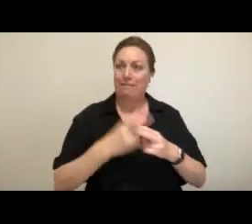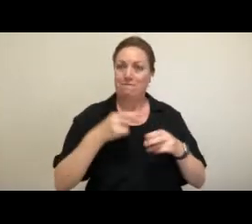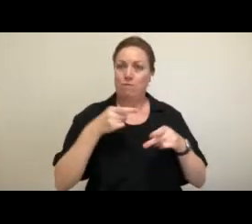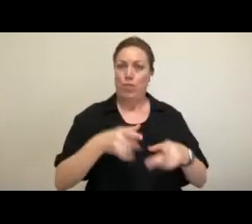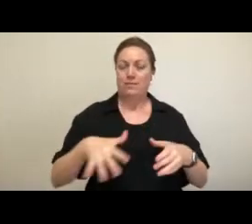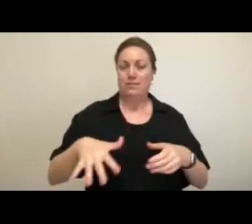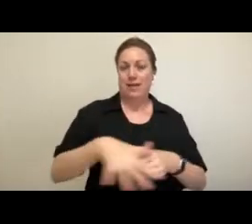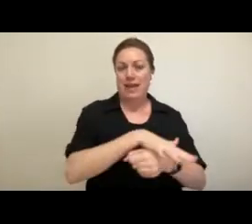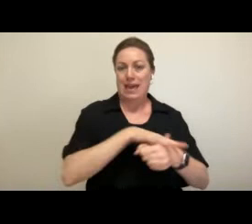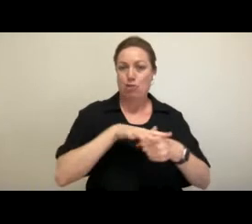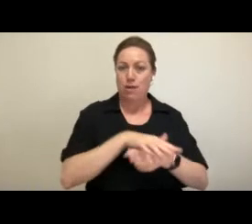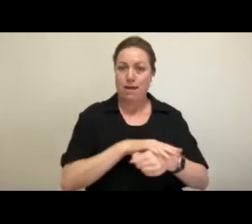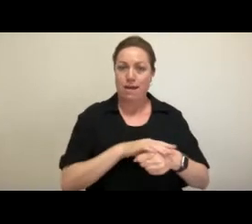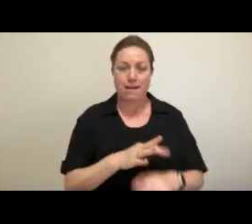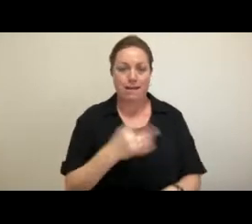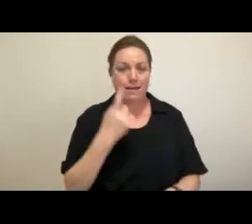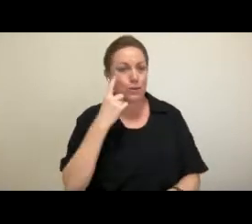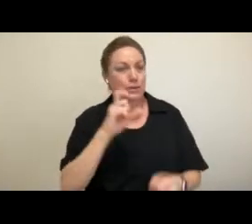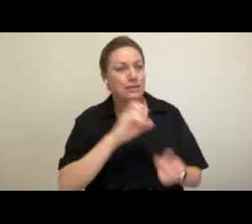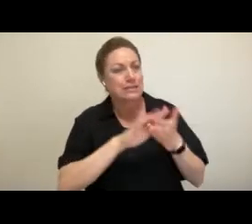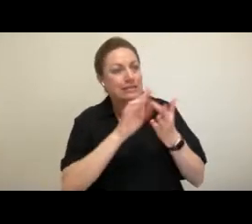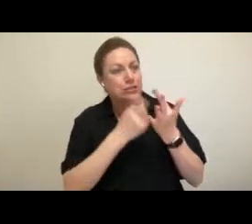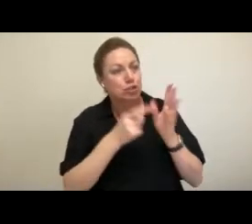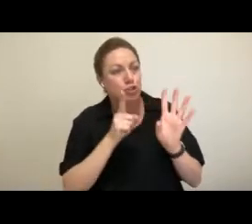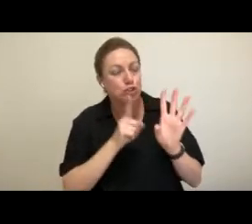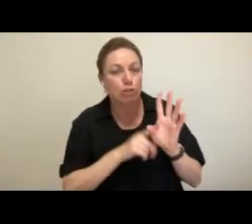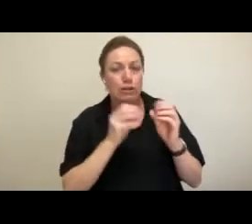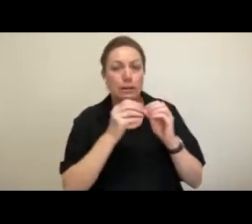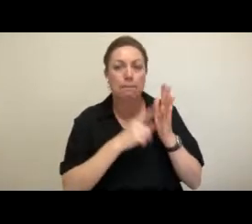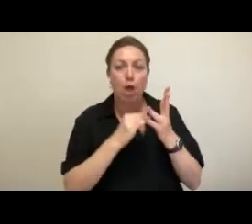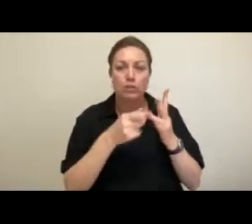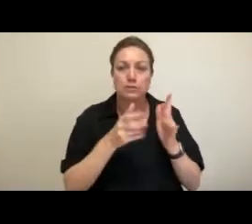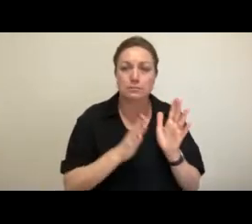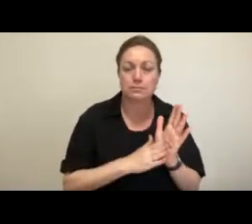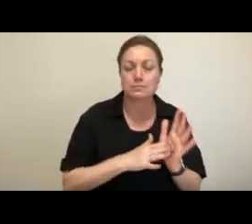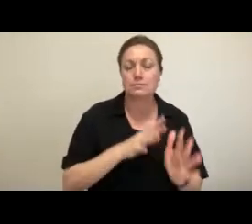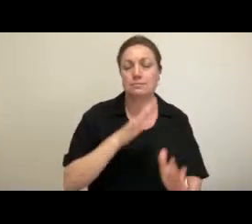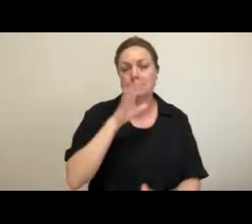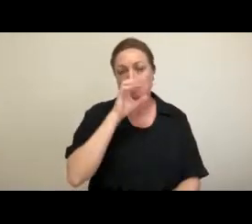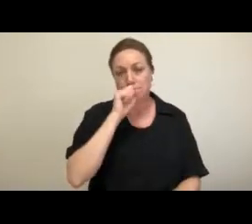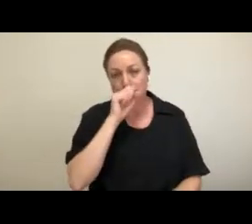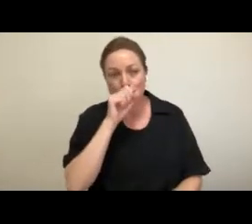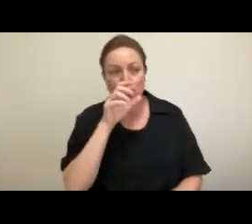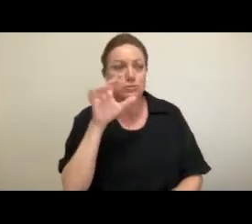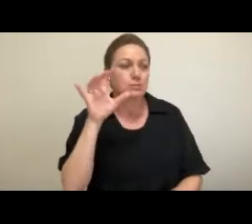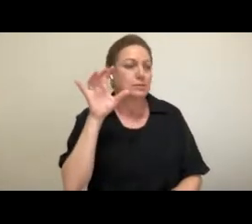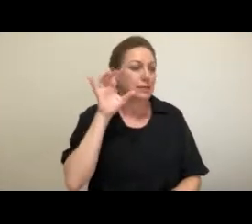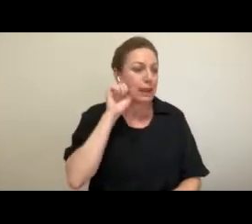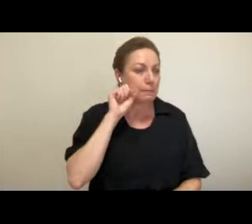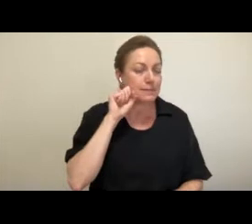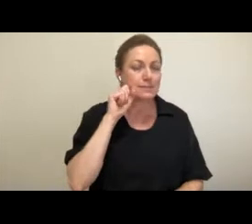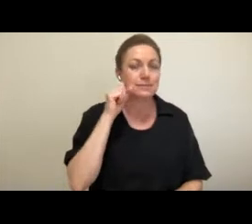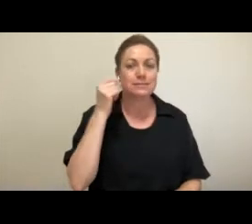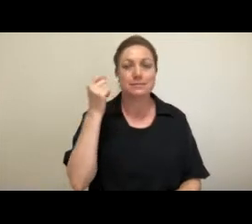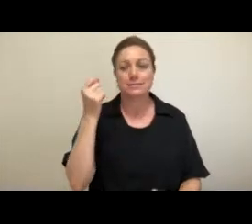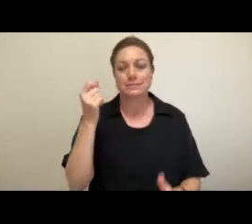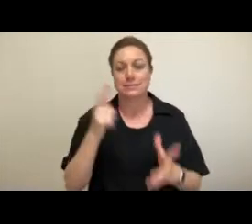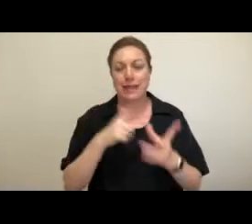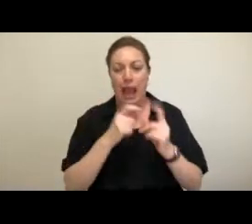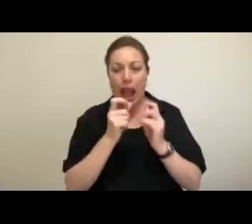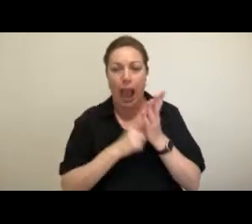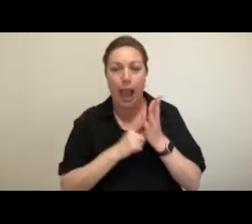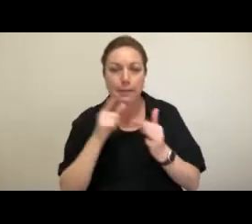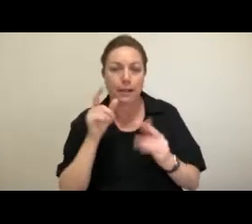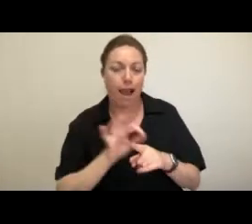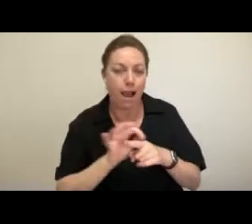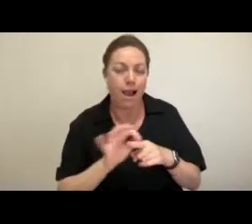cherry blossom colours, we've got oranges, we've got apples, lemons reflected in the artwork. The works created